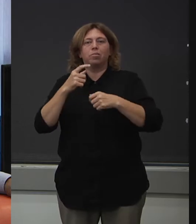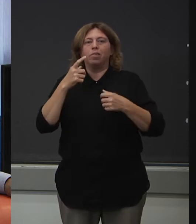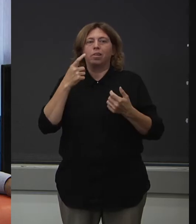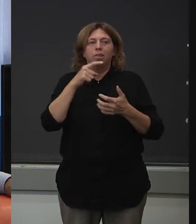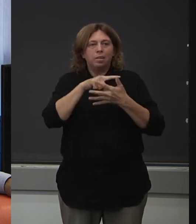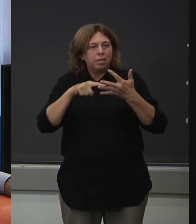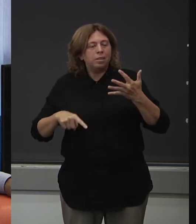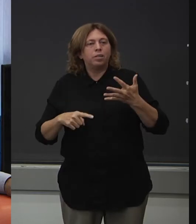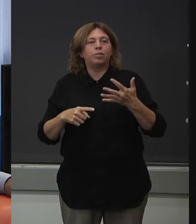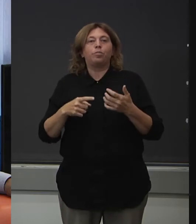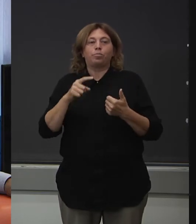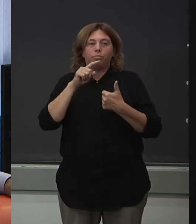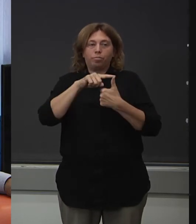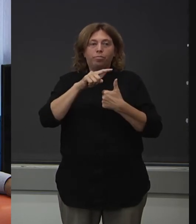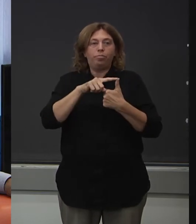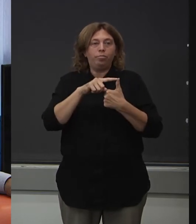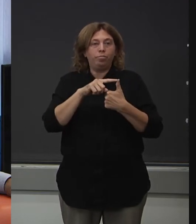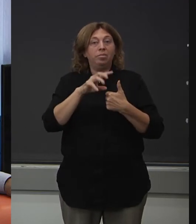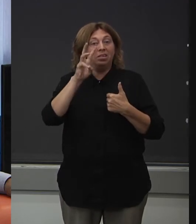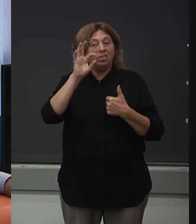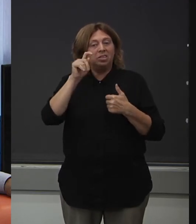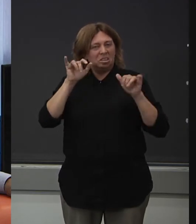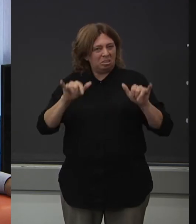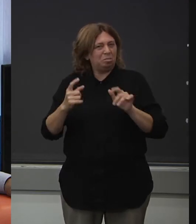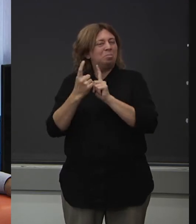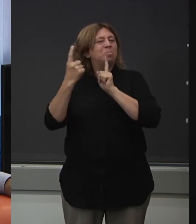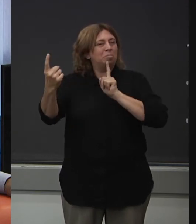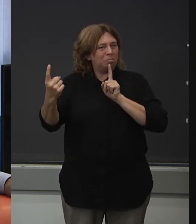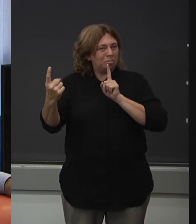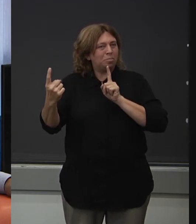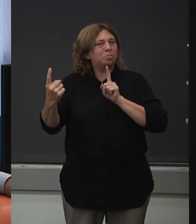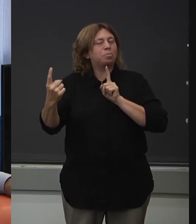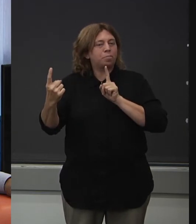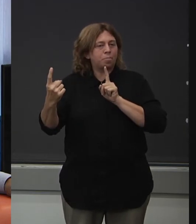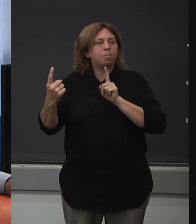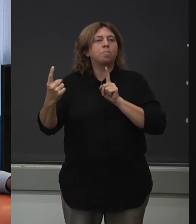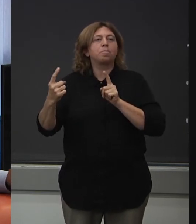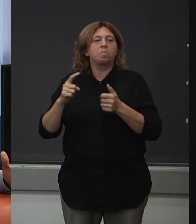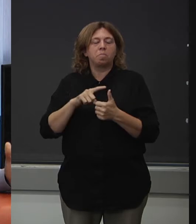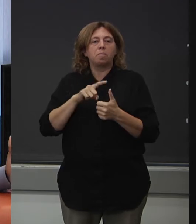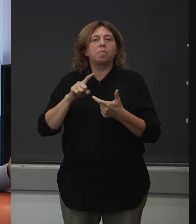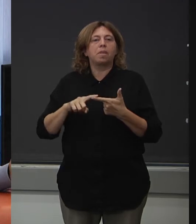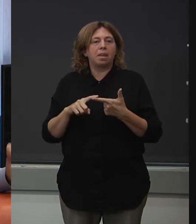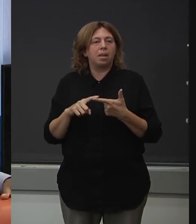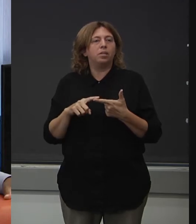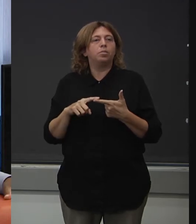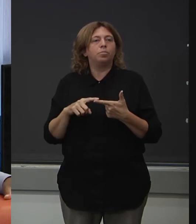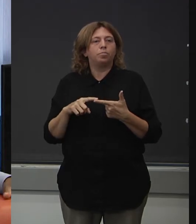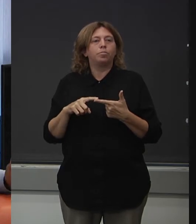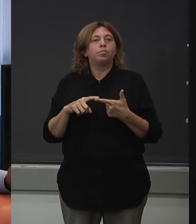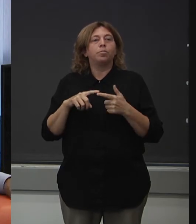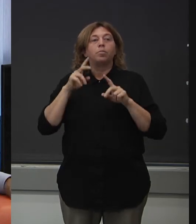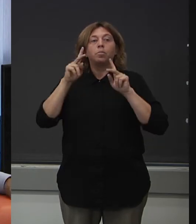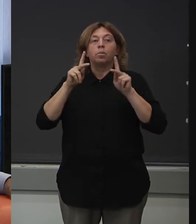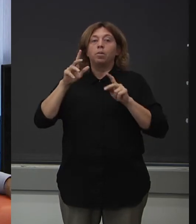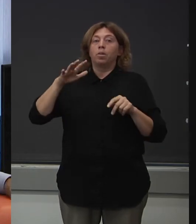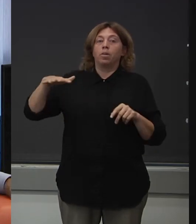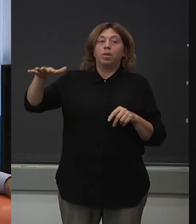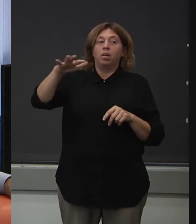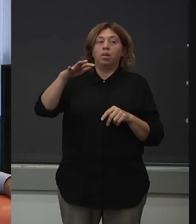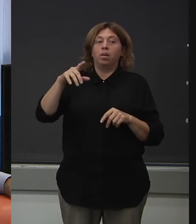ensuring that you maintain 6 feet of distance between individuals who are not of the same family or